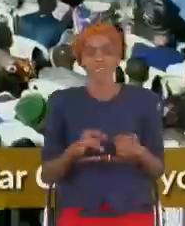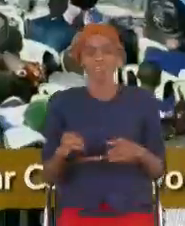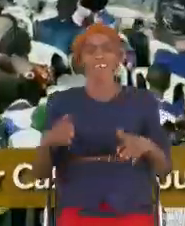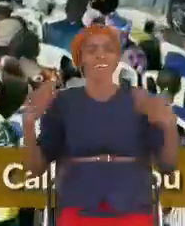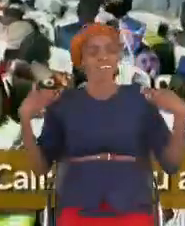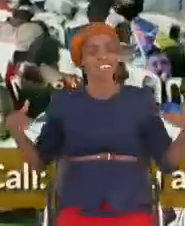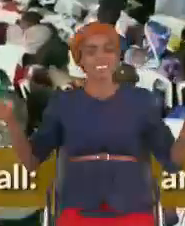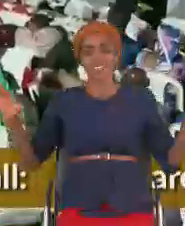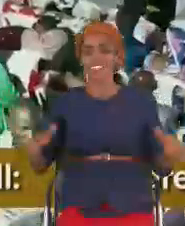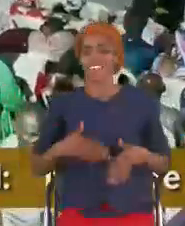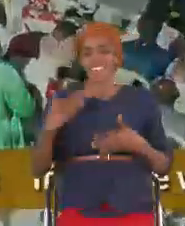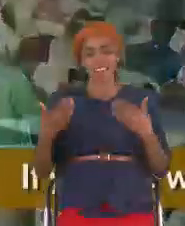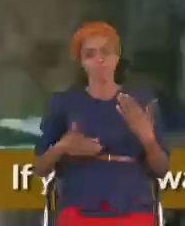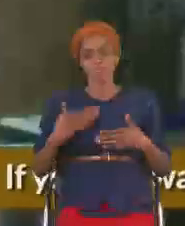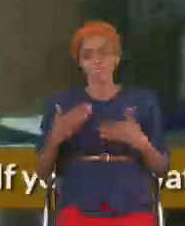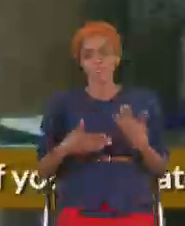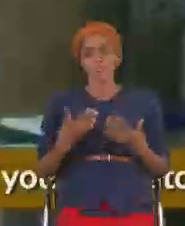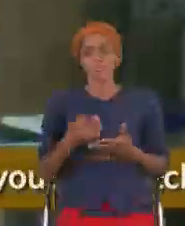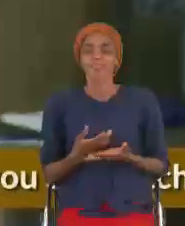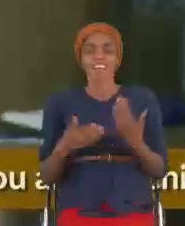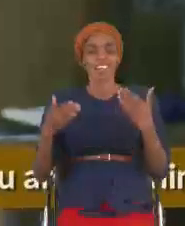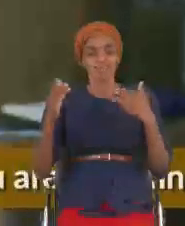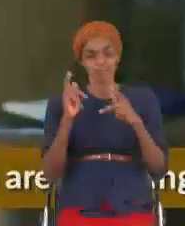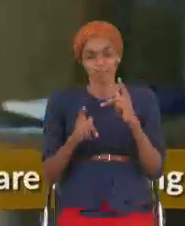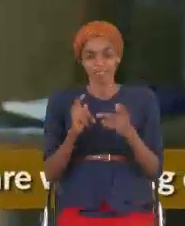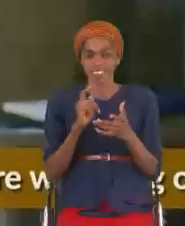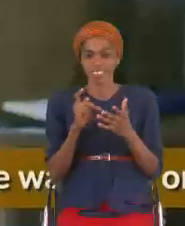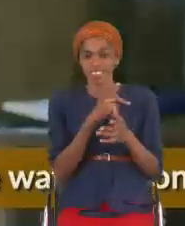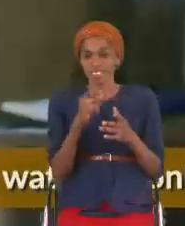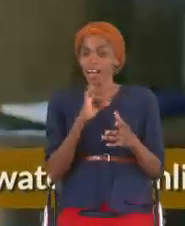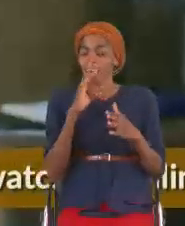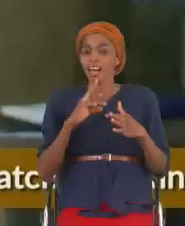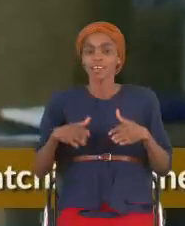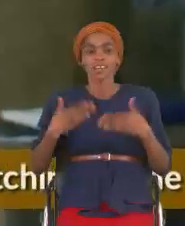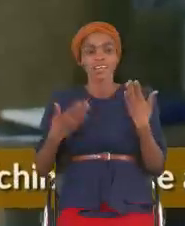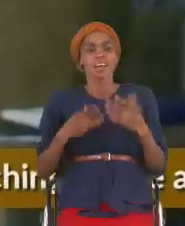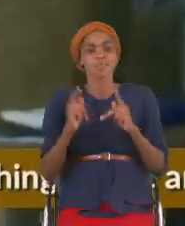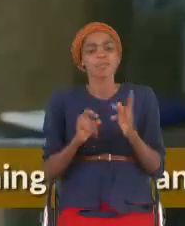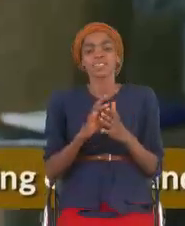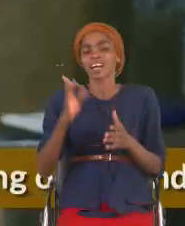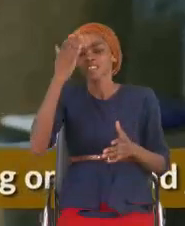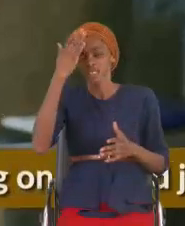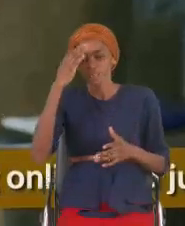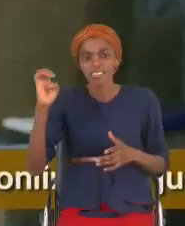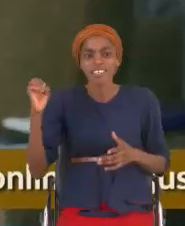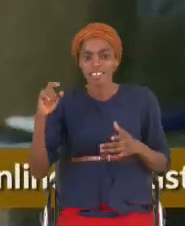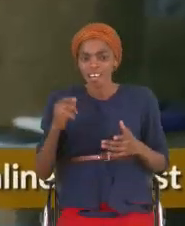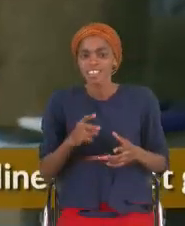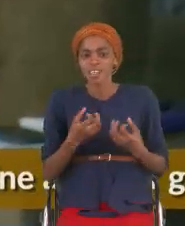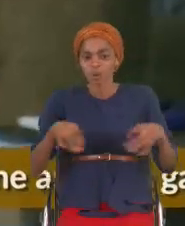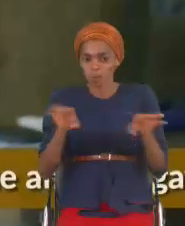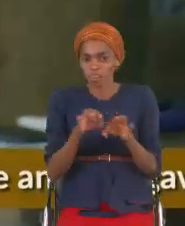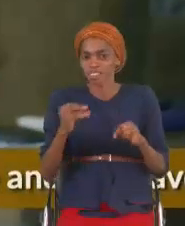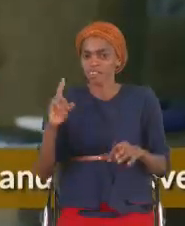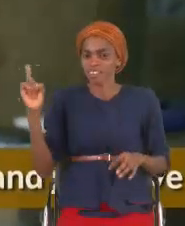and reasonable people are rejoicing, and people that know the value of eternity, they are rejoicing. God